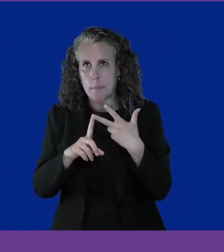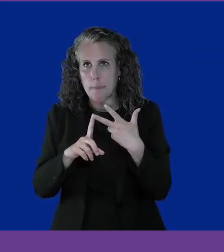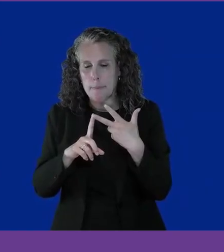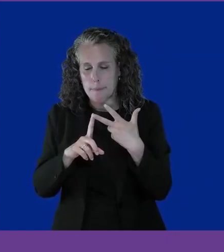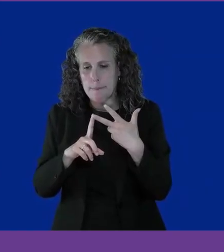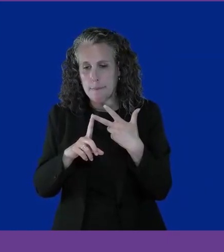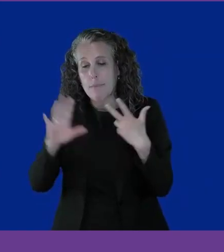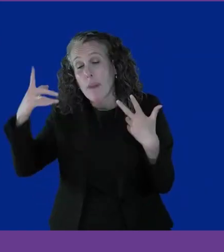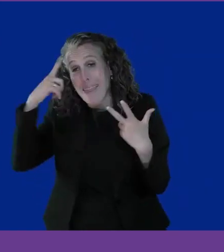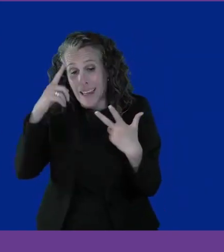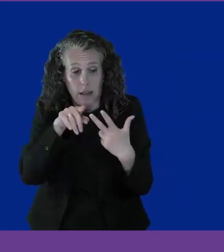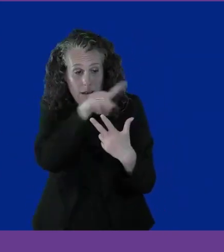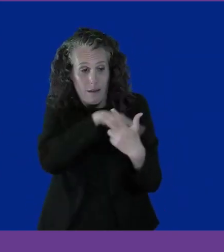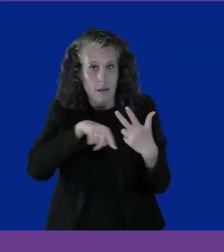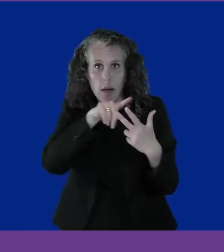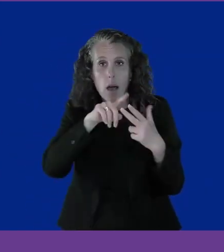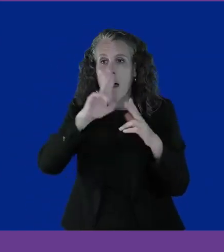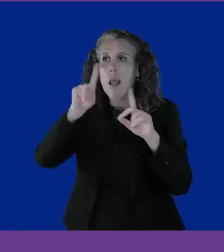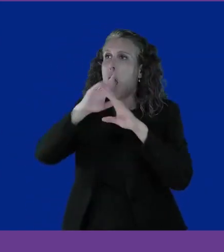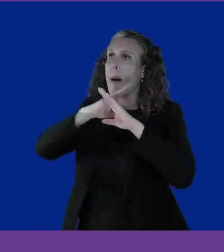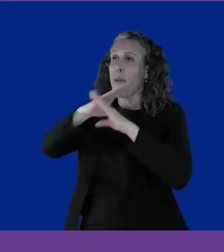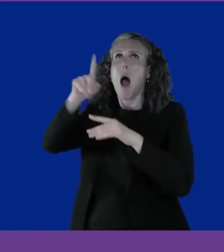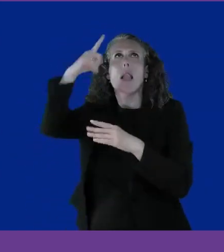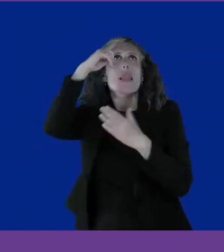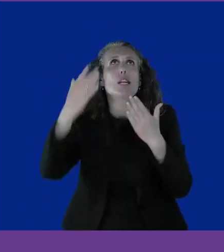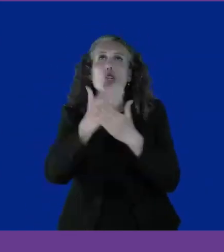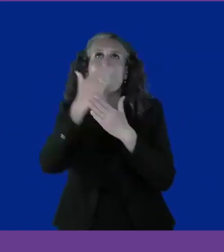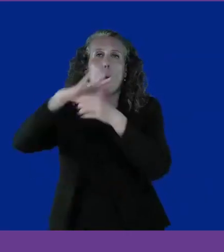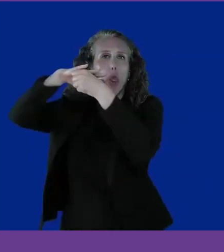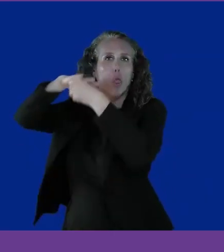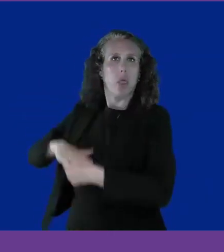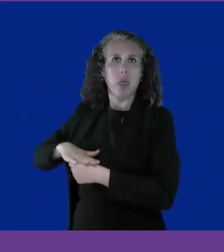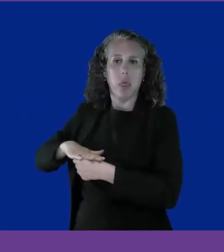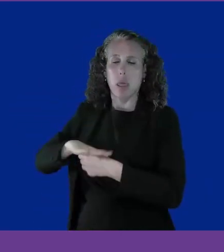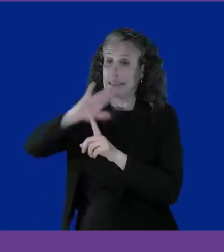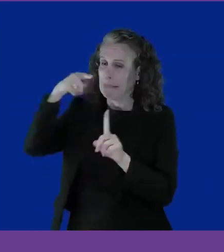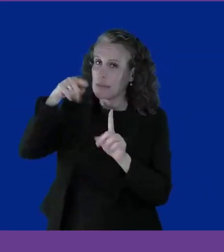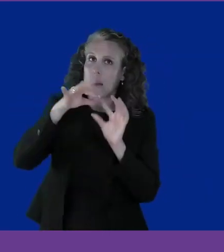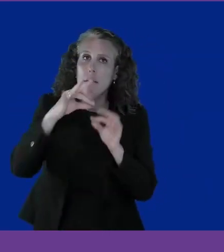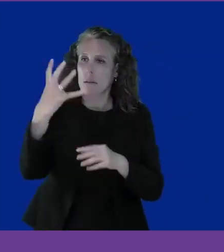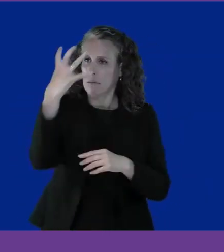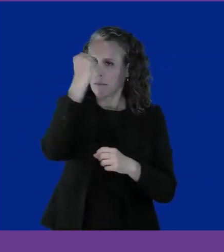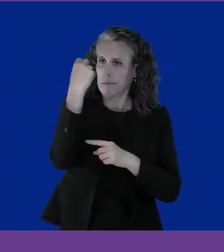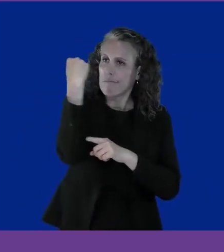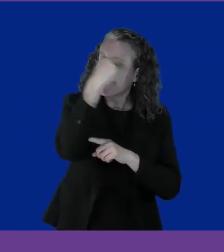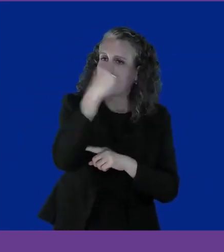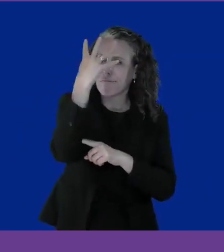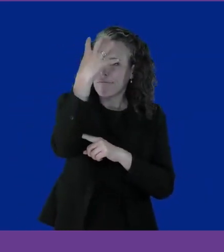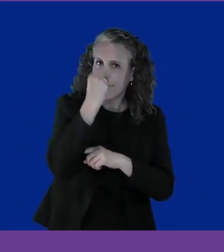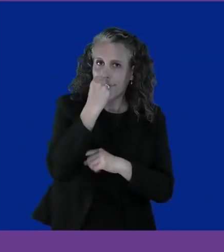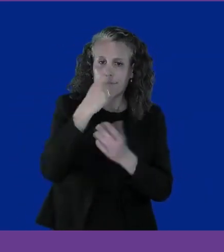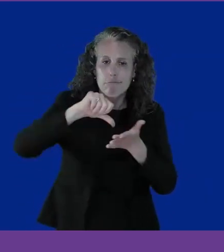potentially blocking some innovation, particularly in the field of biometrics, blocking some innovations that